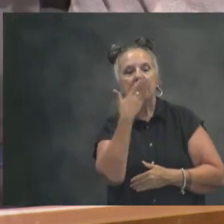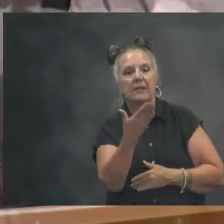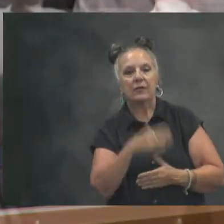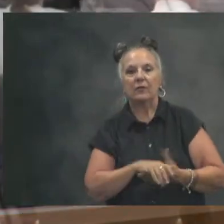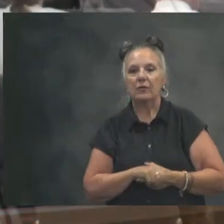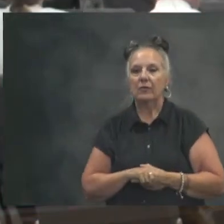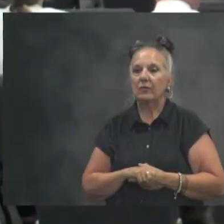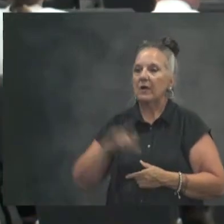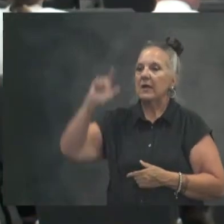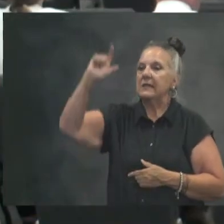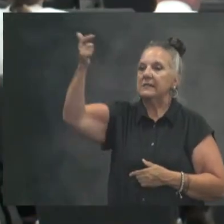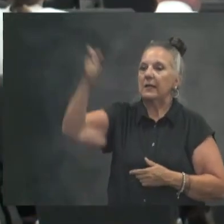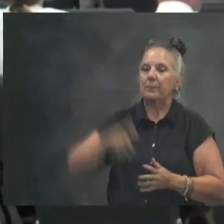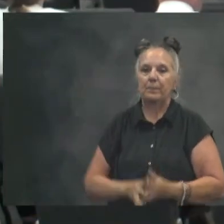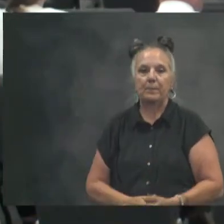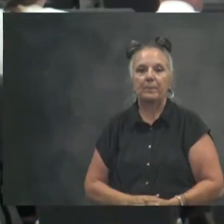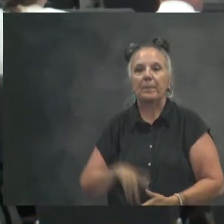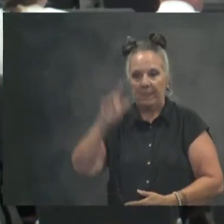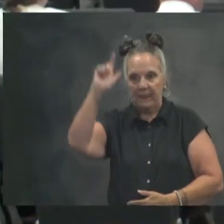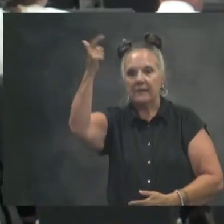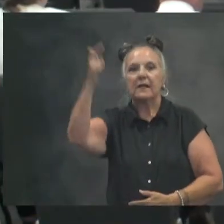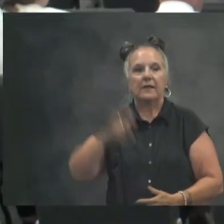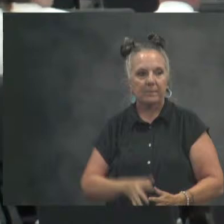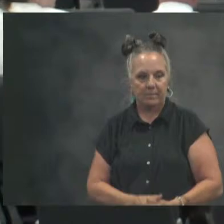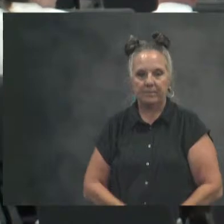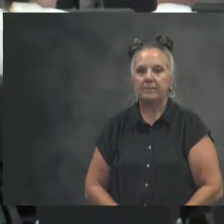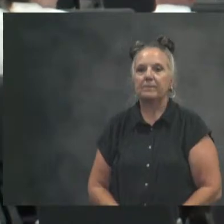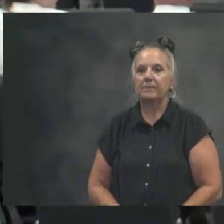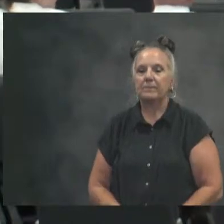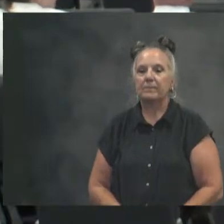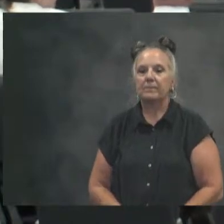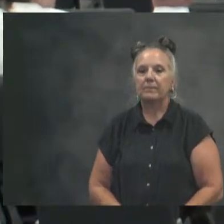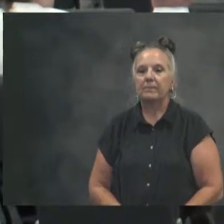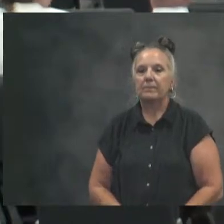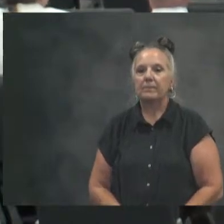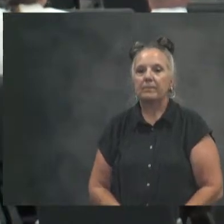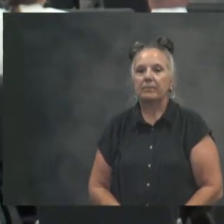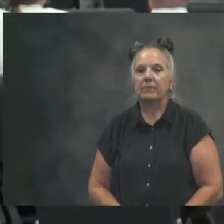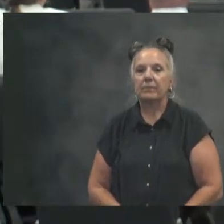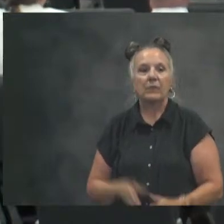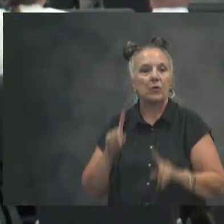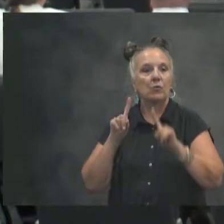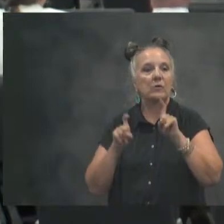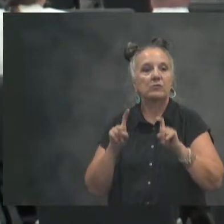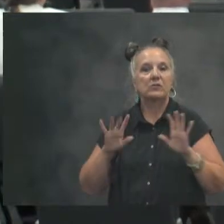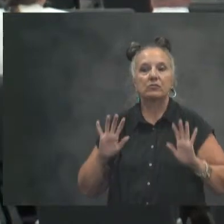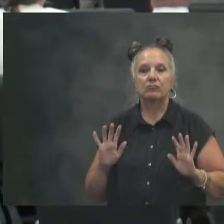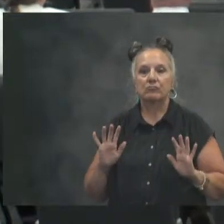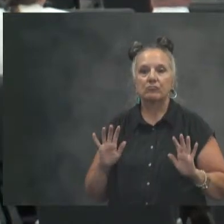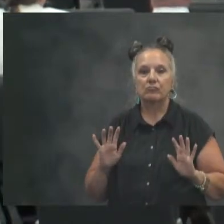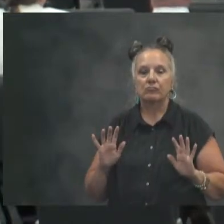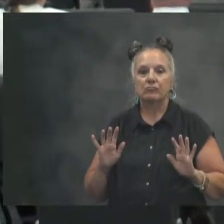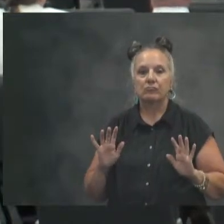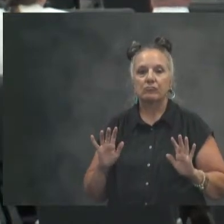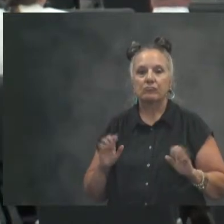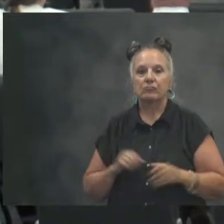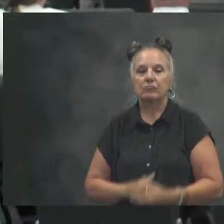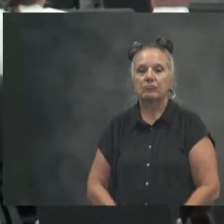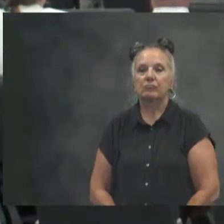Is there a second, please? Second. Thank you, Mrs. Murray. Is there any discussion, any questions?